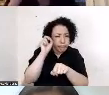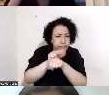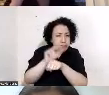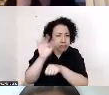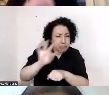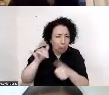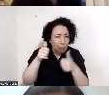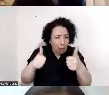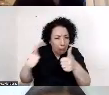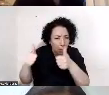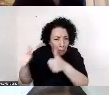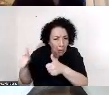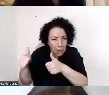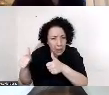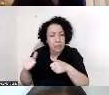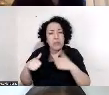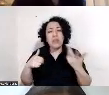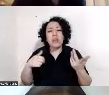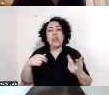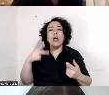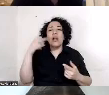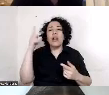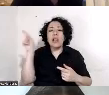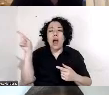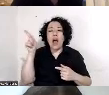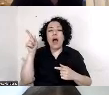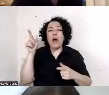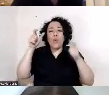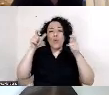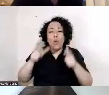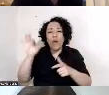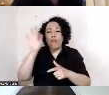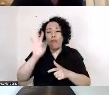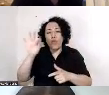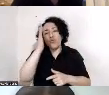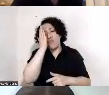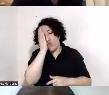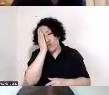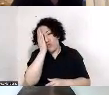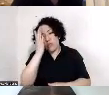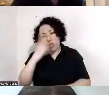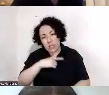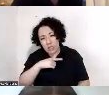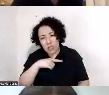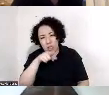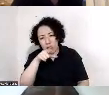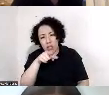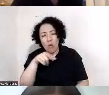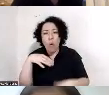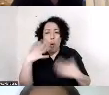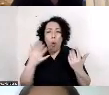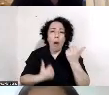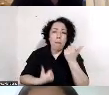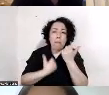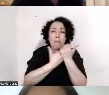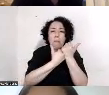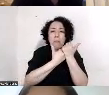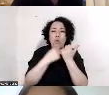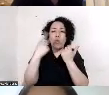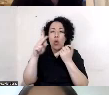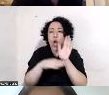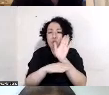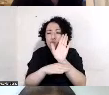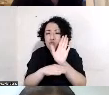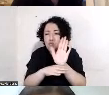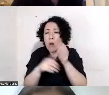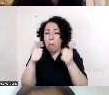frequência você utiliza acomodações disponíveis? Existe algum tipo de apoio que você achou que seria útil, que você não recebe